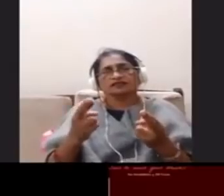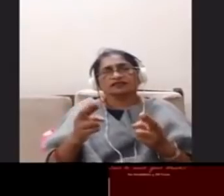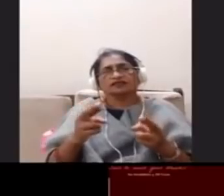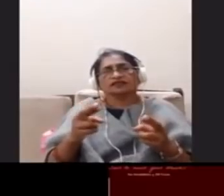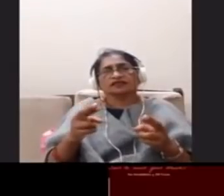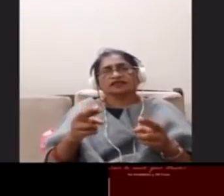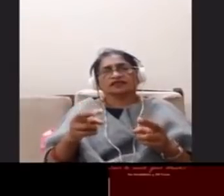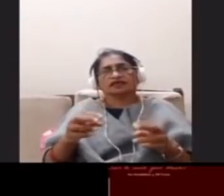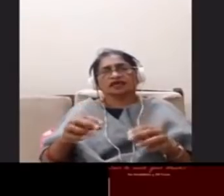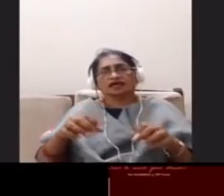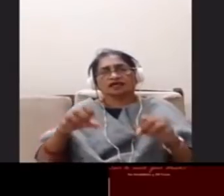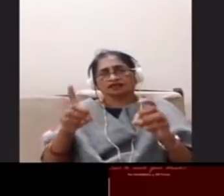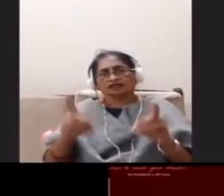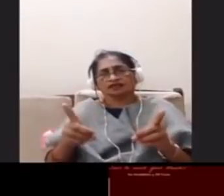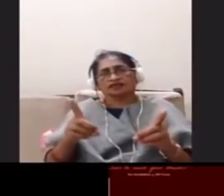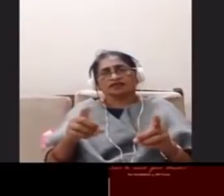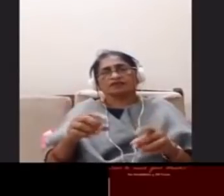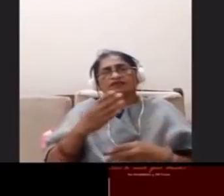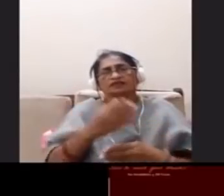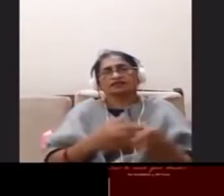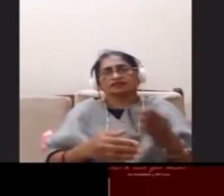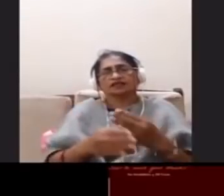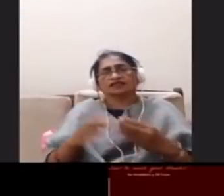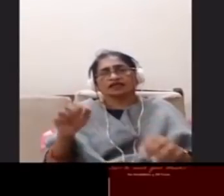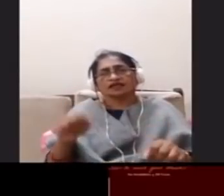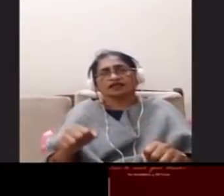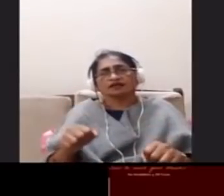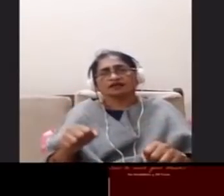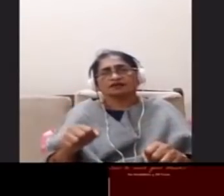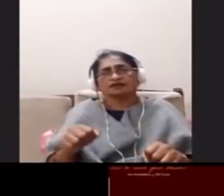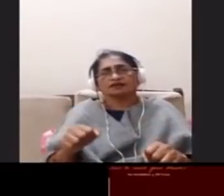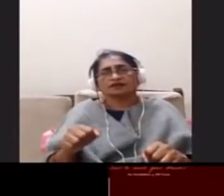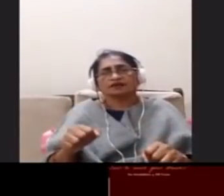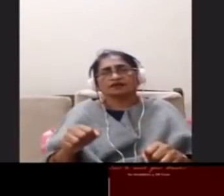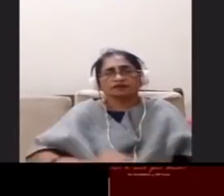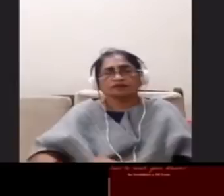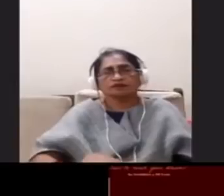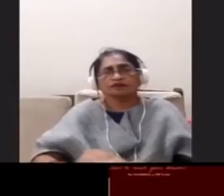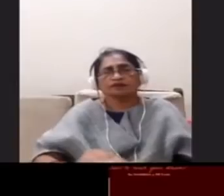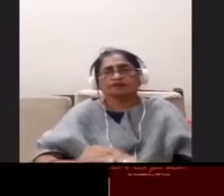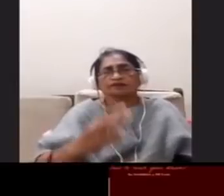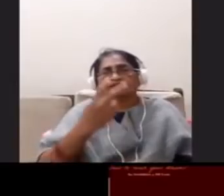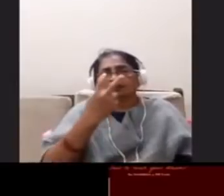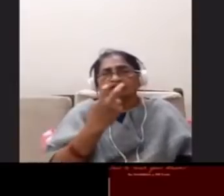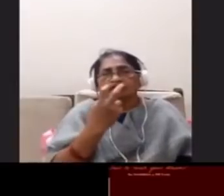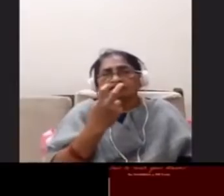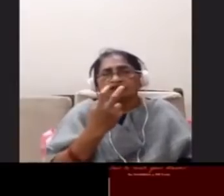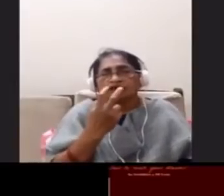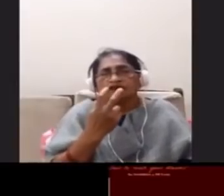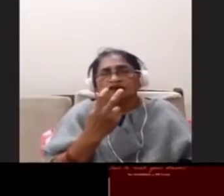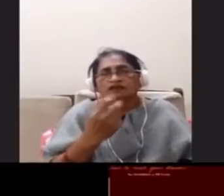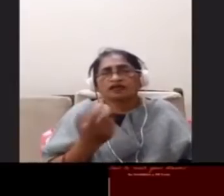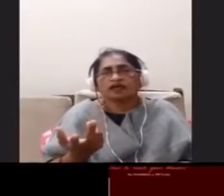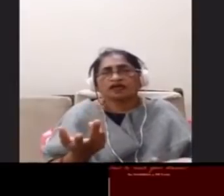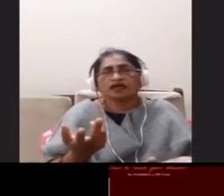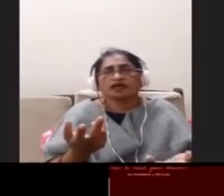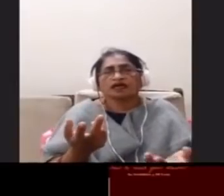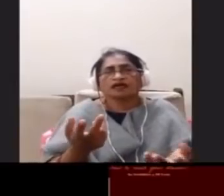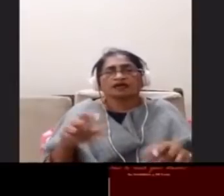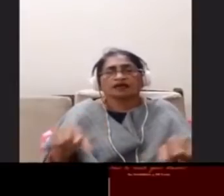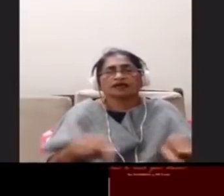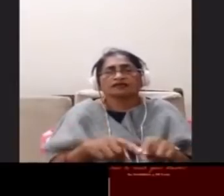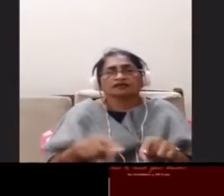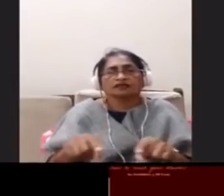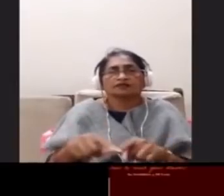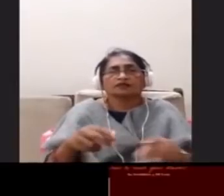matter and make the decisions that we have. I was born with albinism, and I had a dream that one day I'll be a member of parliament. It actually has come to pass. I've